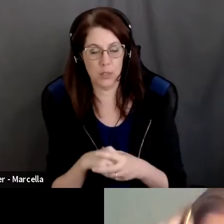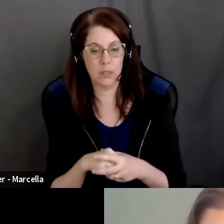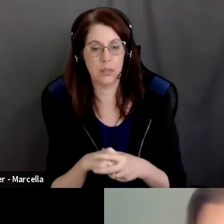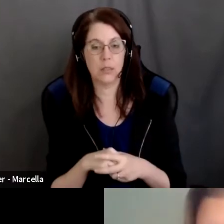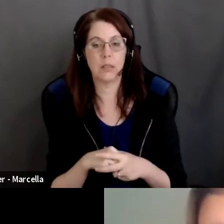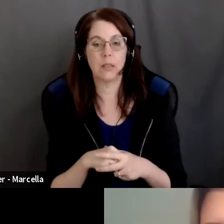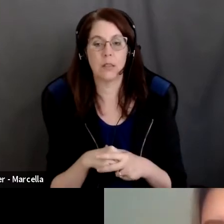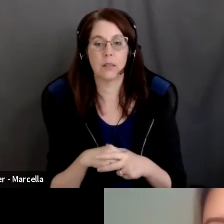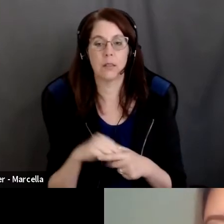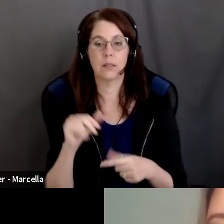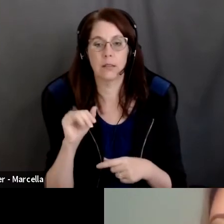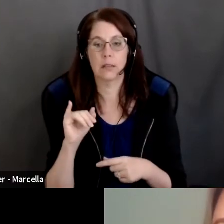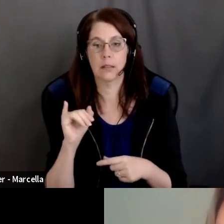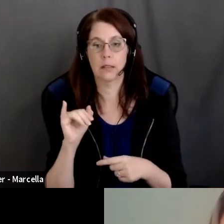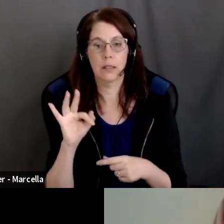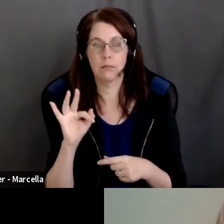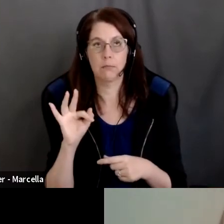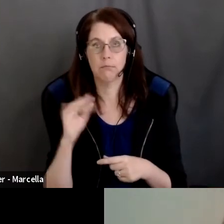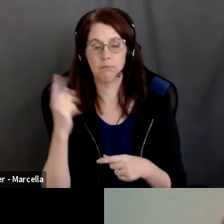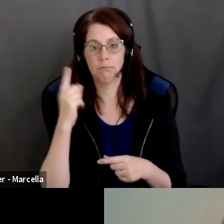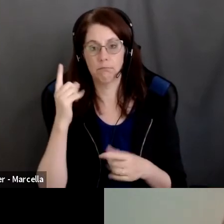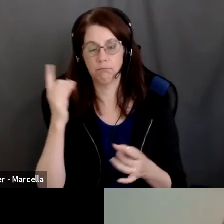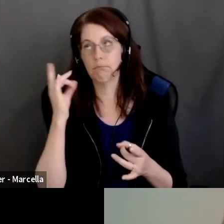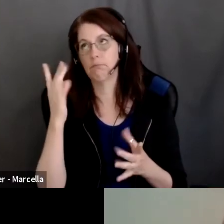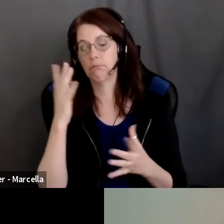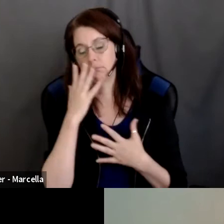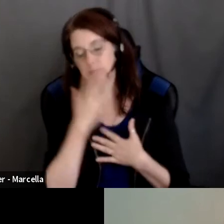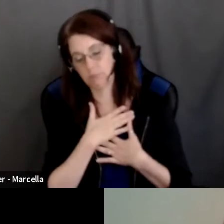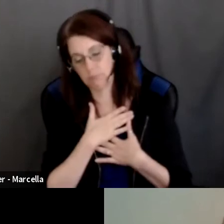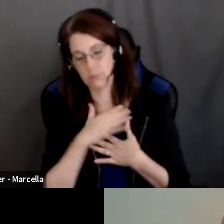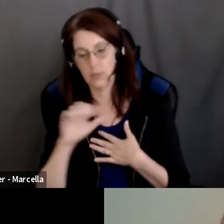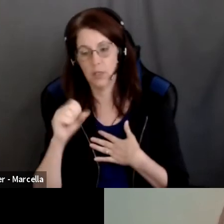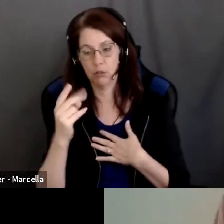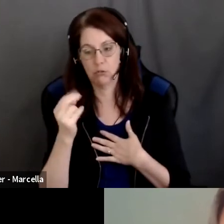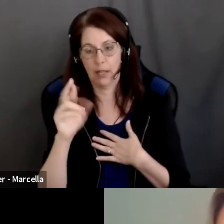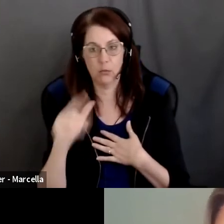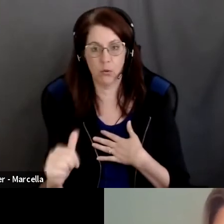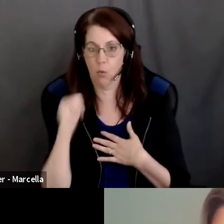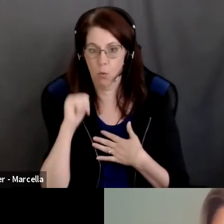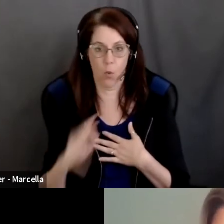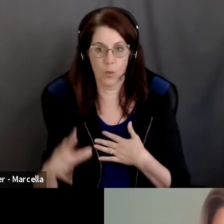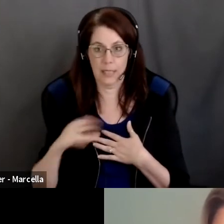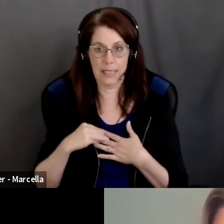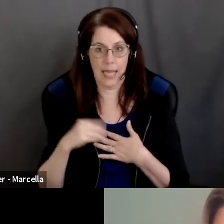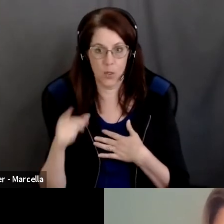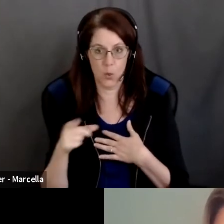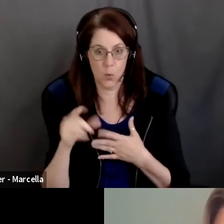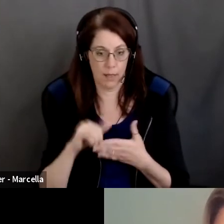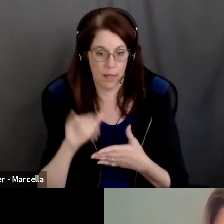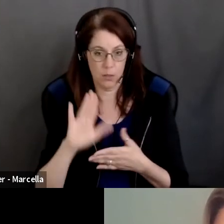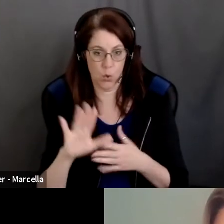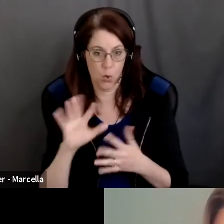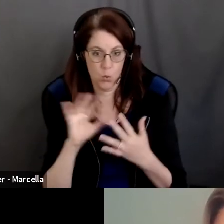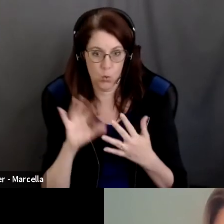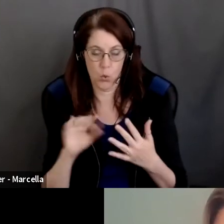if, heaven forbid, a shelter just won't take you, and that's your choice,